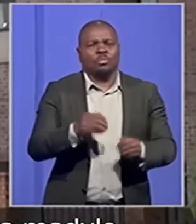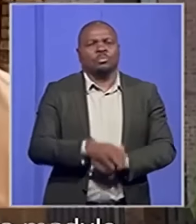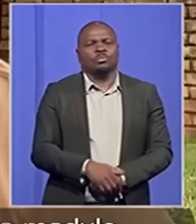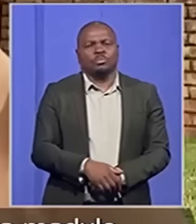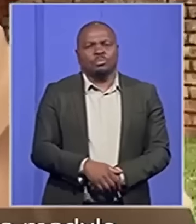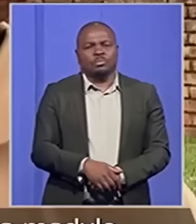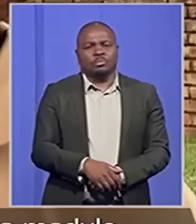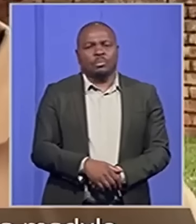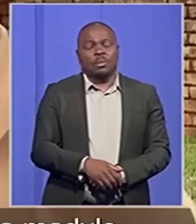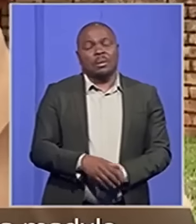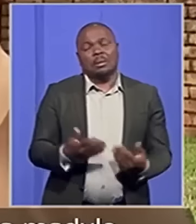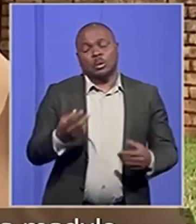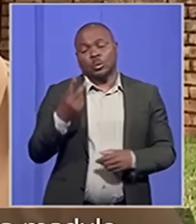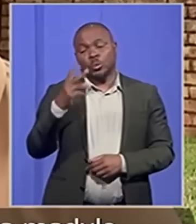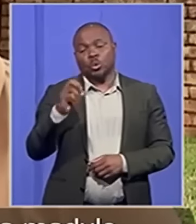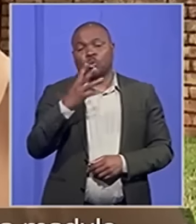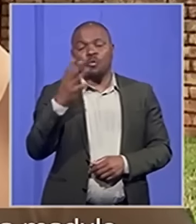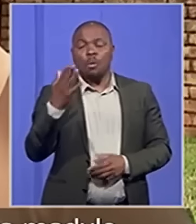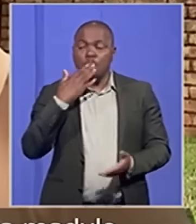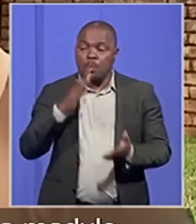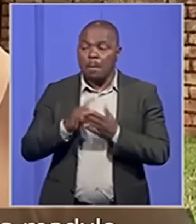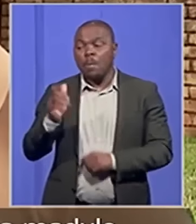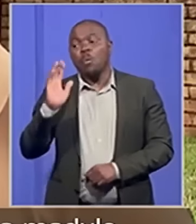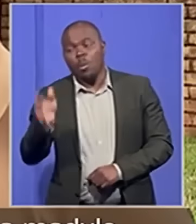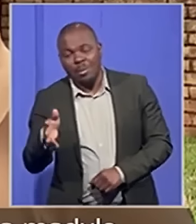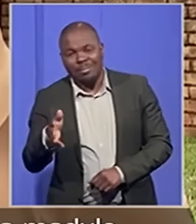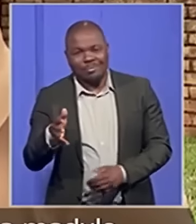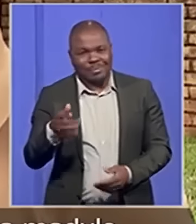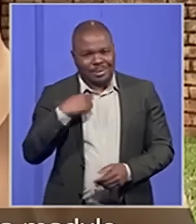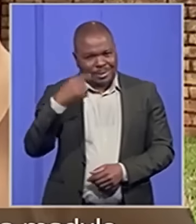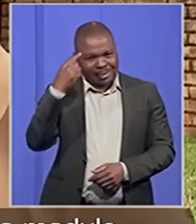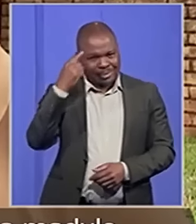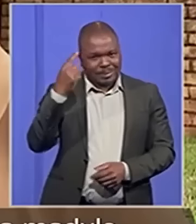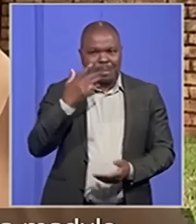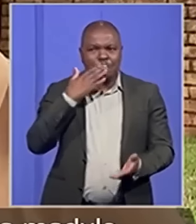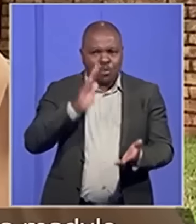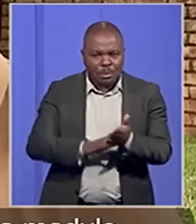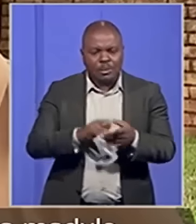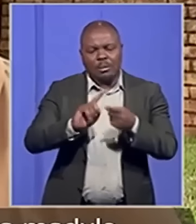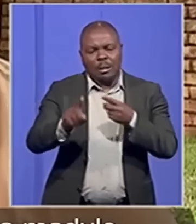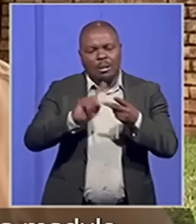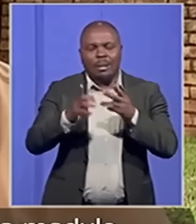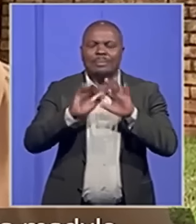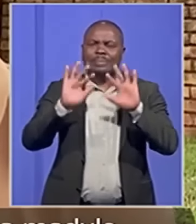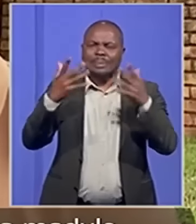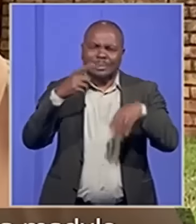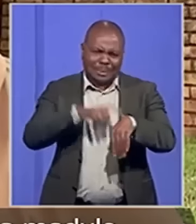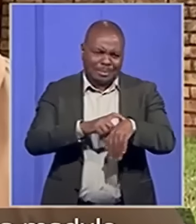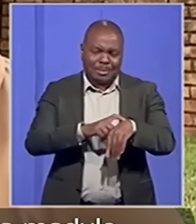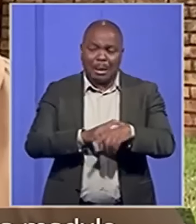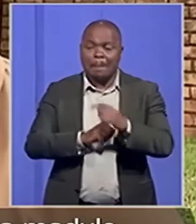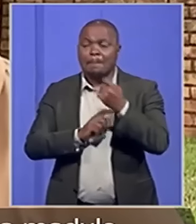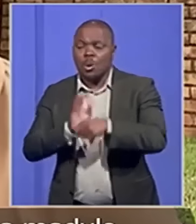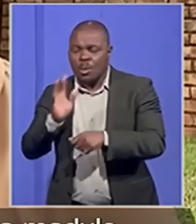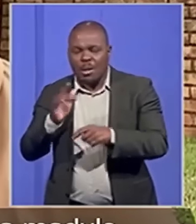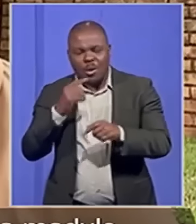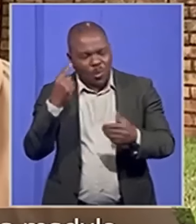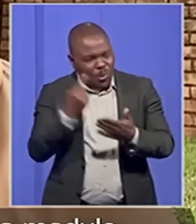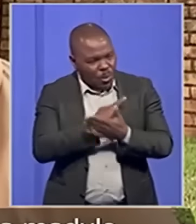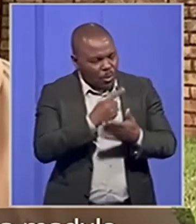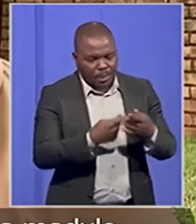From 2024, they are promising us to pay. I think we've got more than 10 promises from NSFAS writing to us to say we're going to pay, but each and every time we're